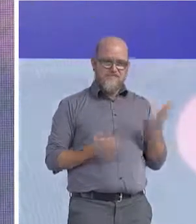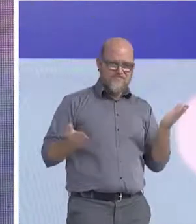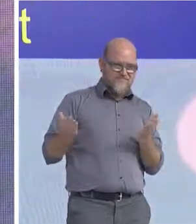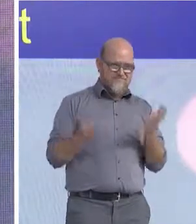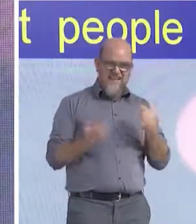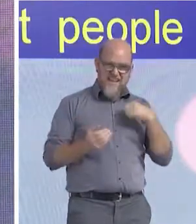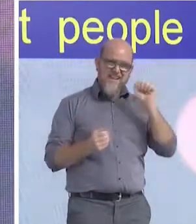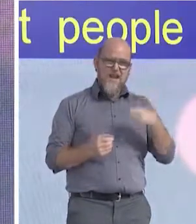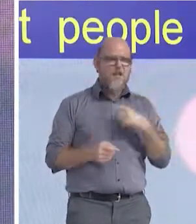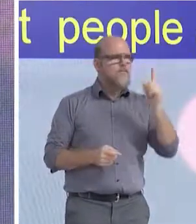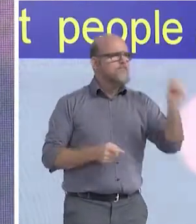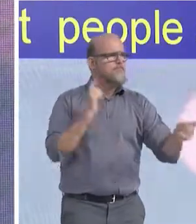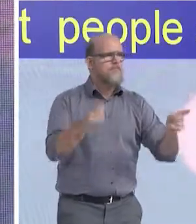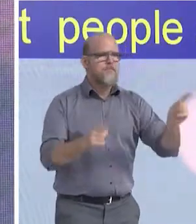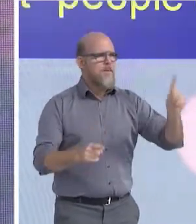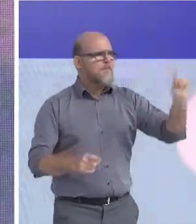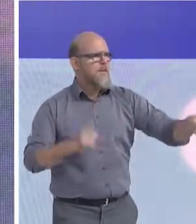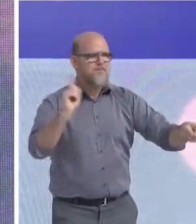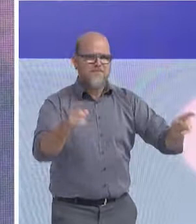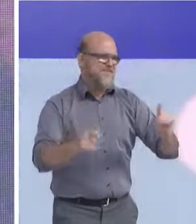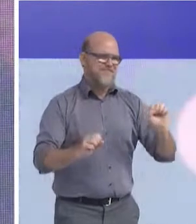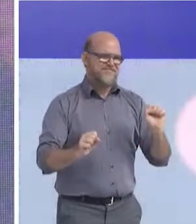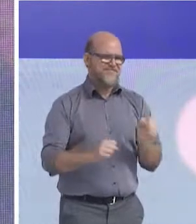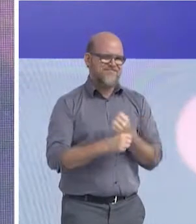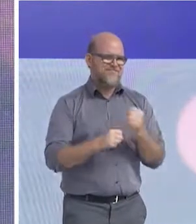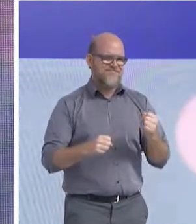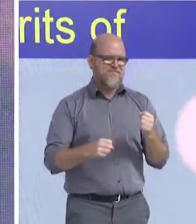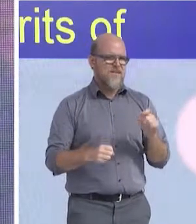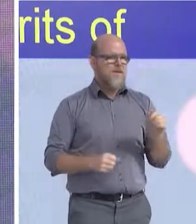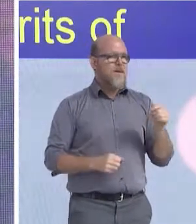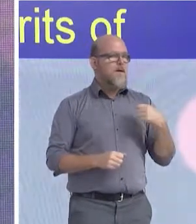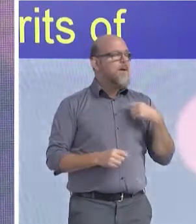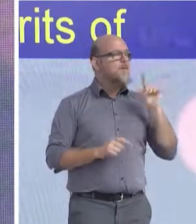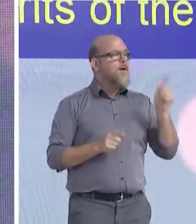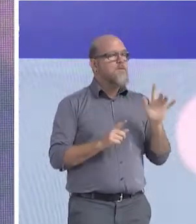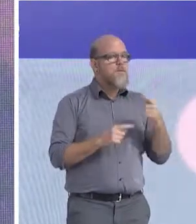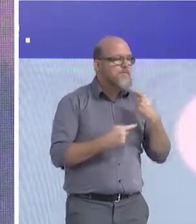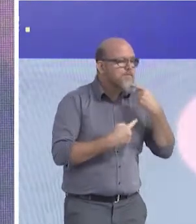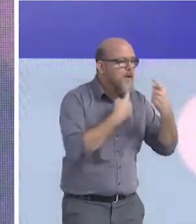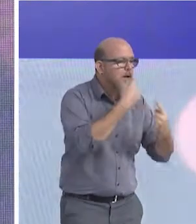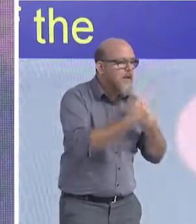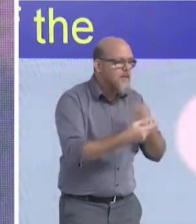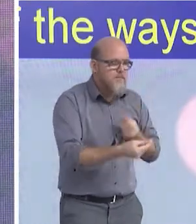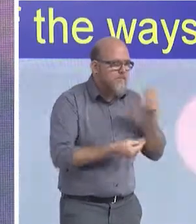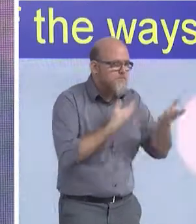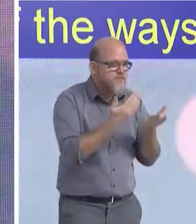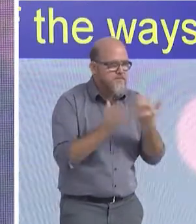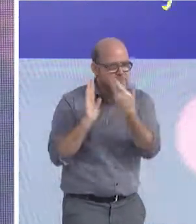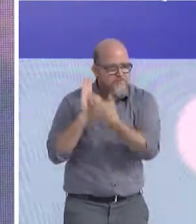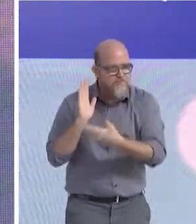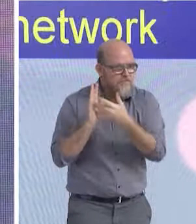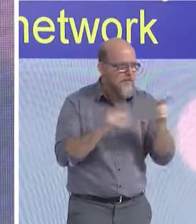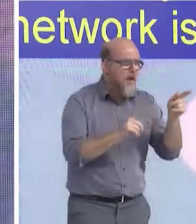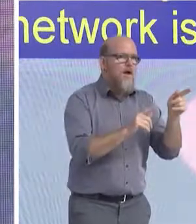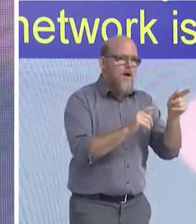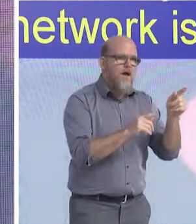persuaded of the merits of the arguments that you have. But one of the ways I also work with the network is by combining our forces